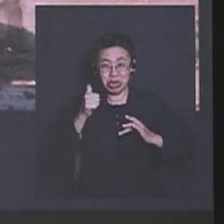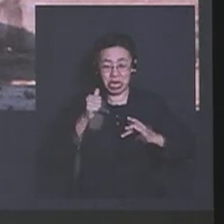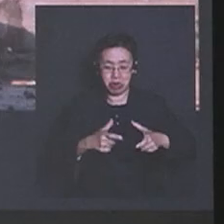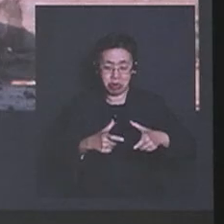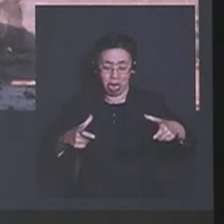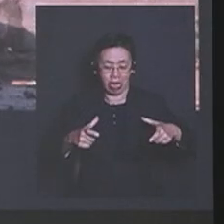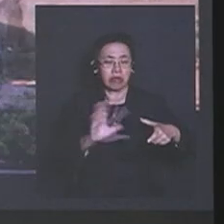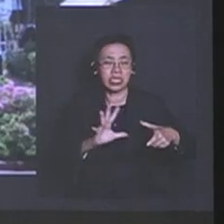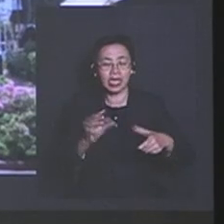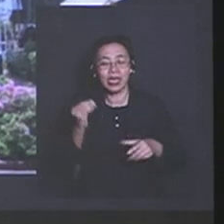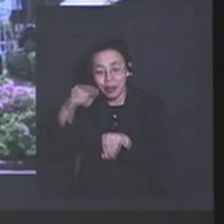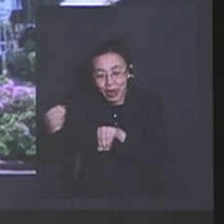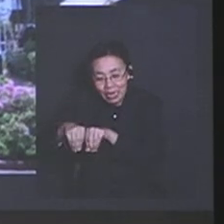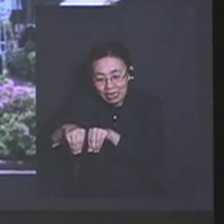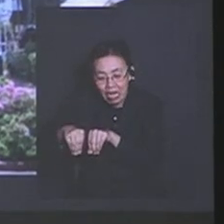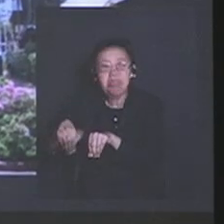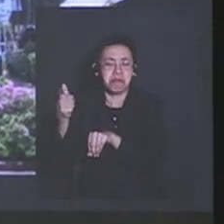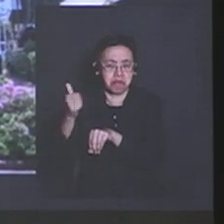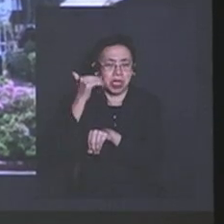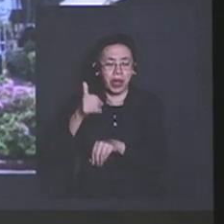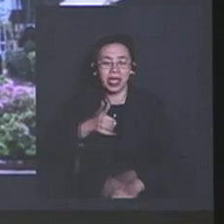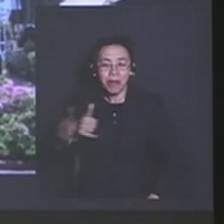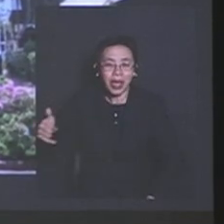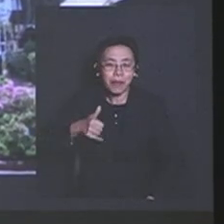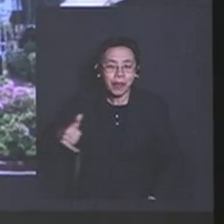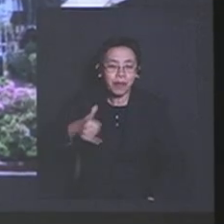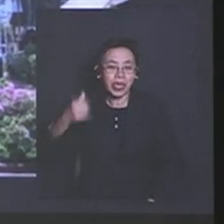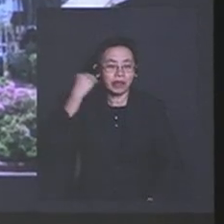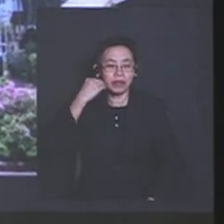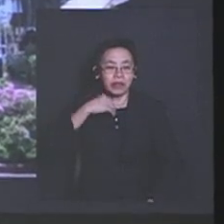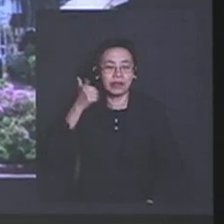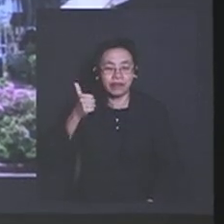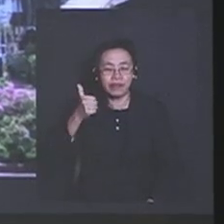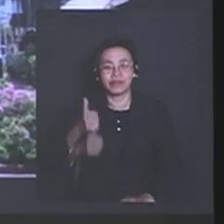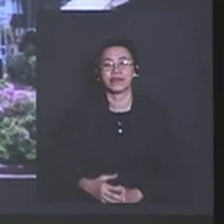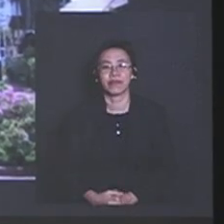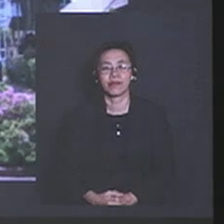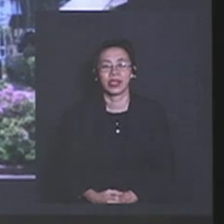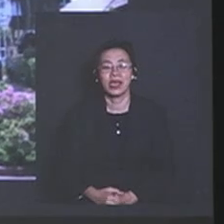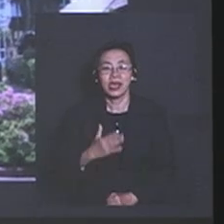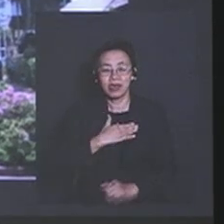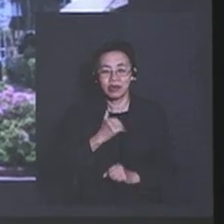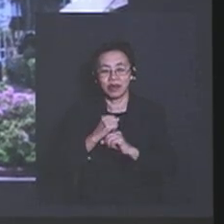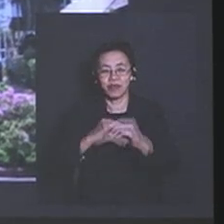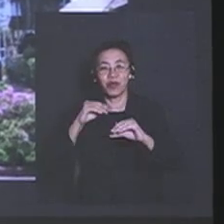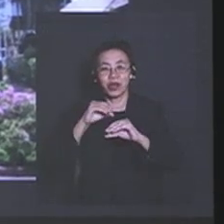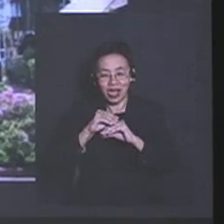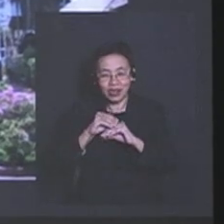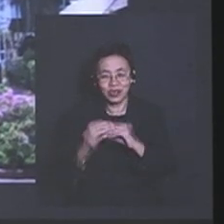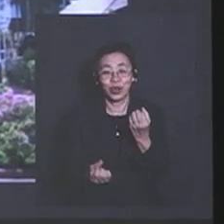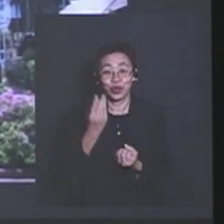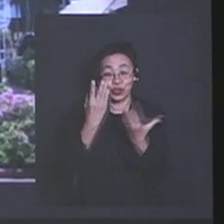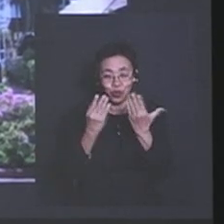day. So we have a policy called 15-minute park in every district, and every district need